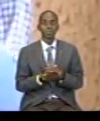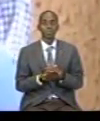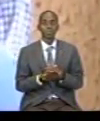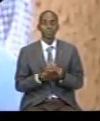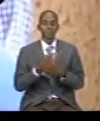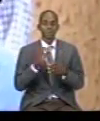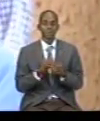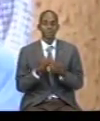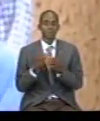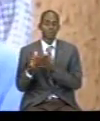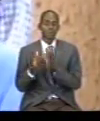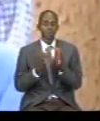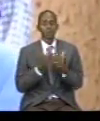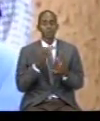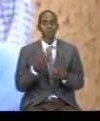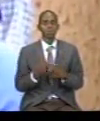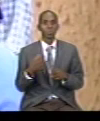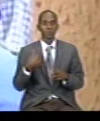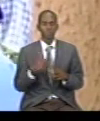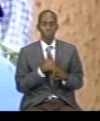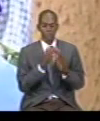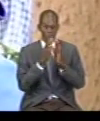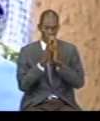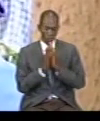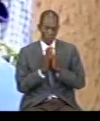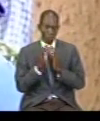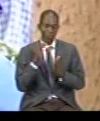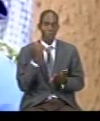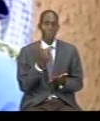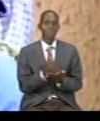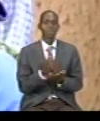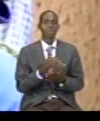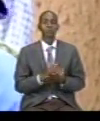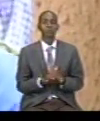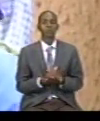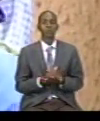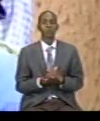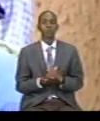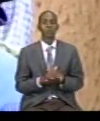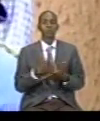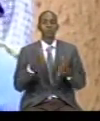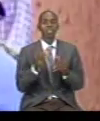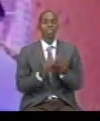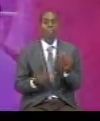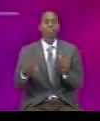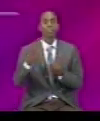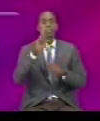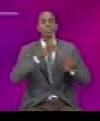In Jesus' name we pray. Let everybody say